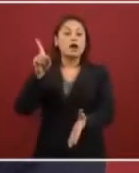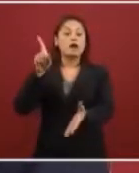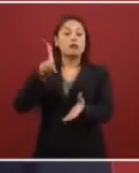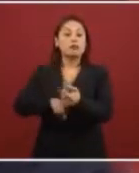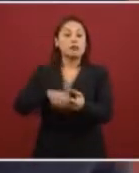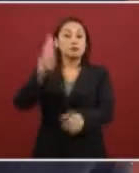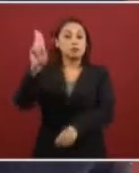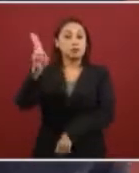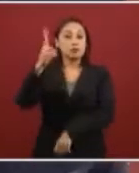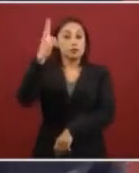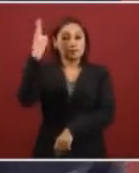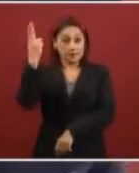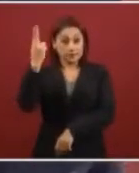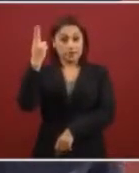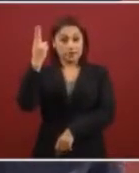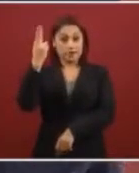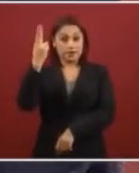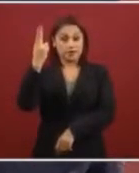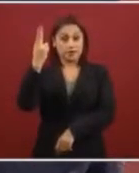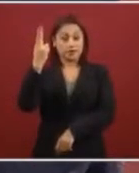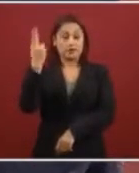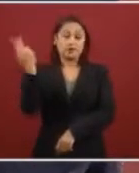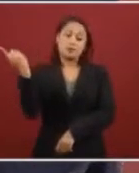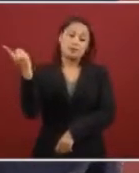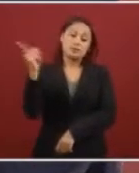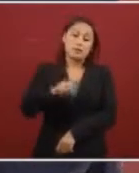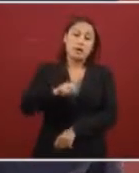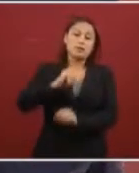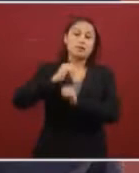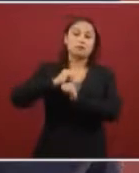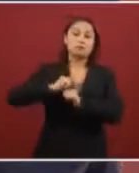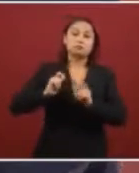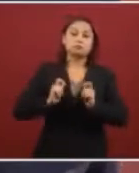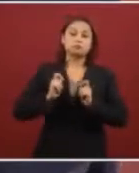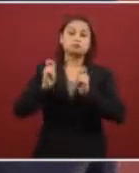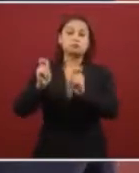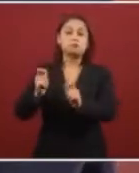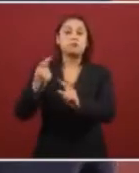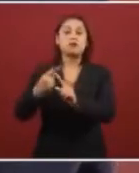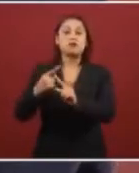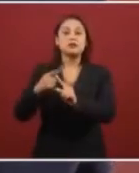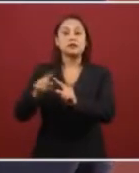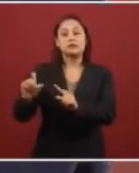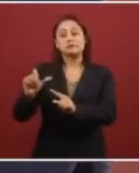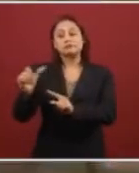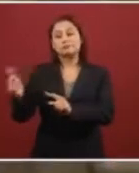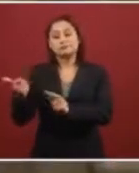those cacicas used to name the directors. Y tienen,